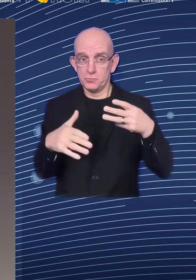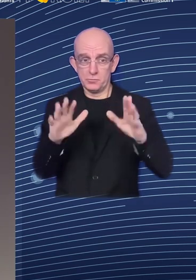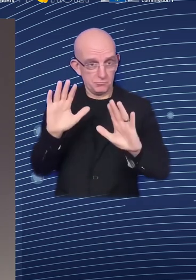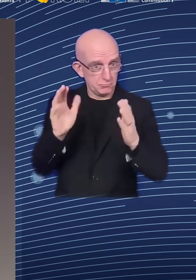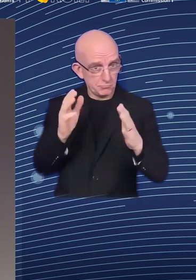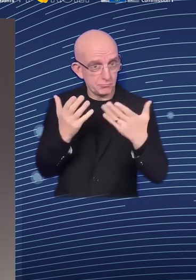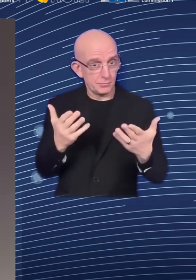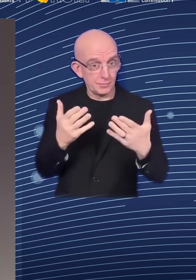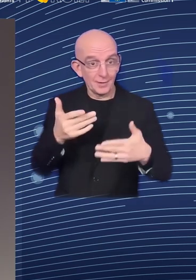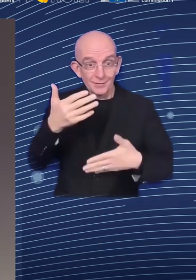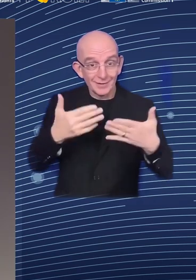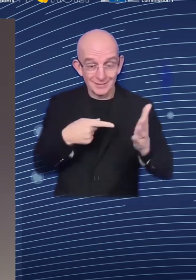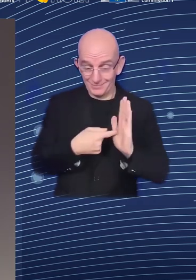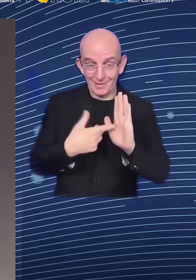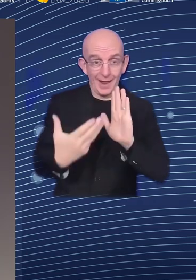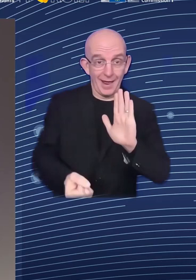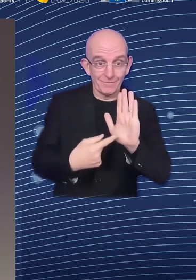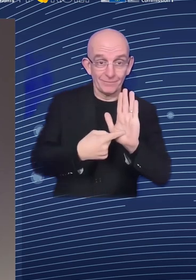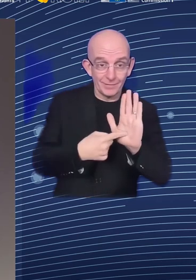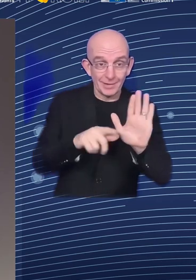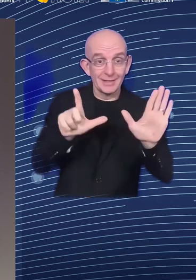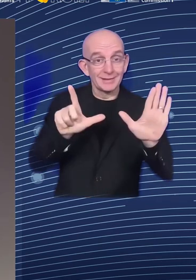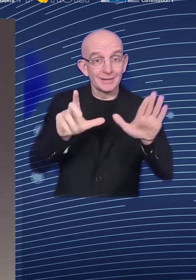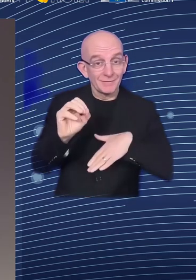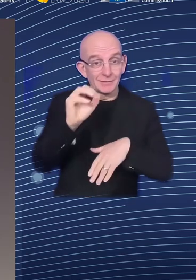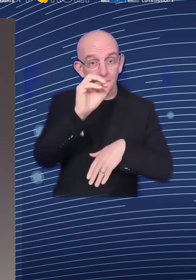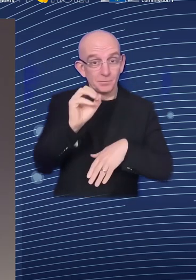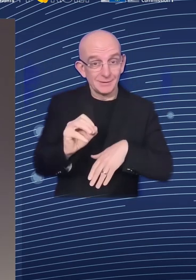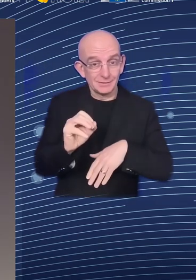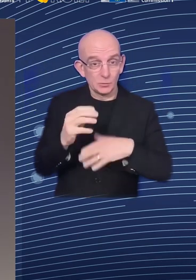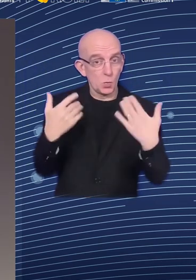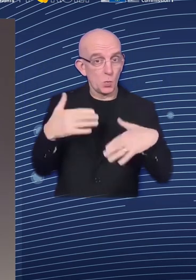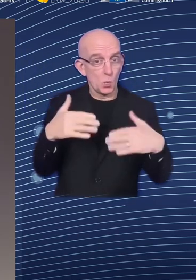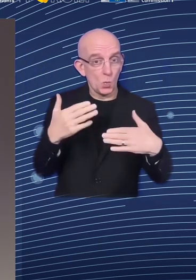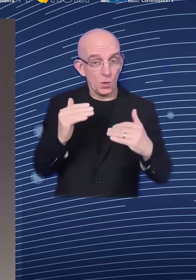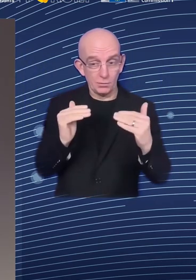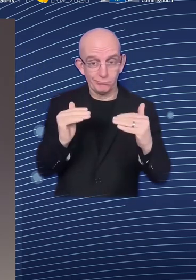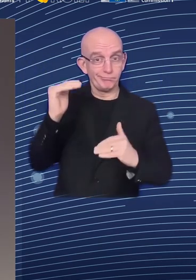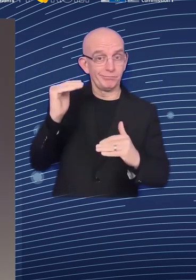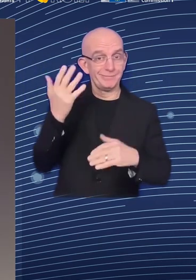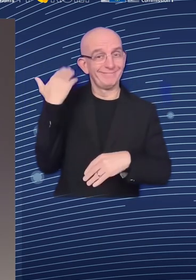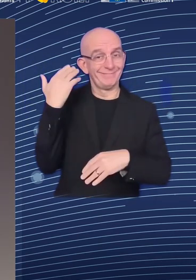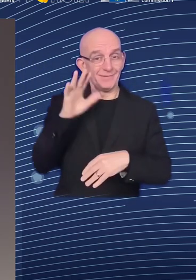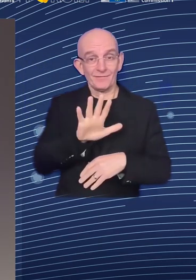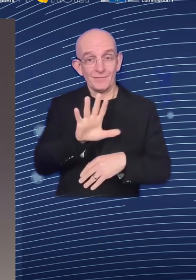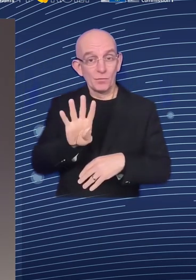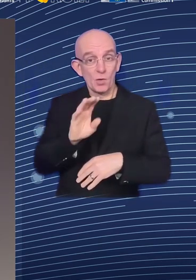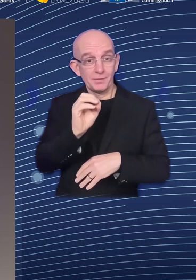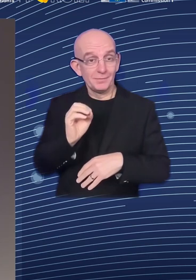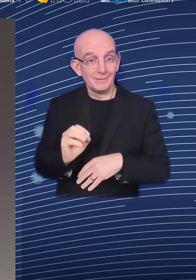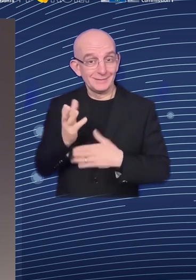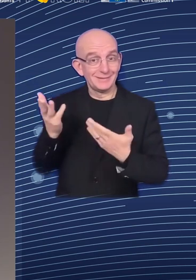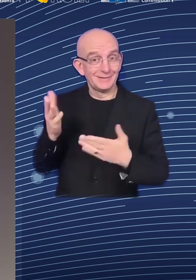digital skills at 40% compared to the 26% EU average. And Ireland is also investing